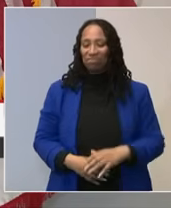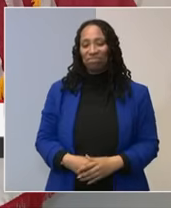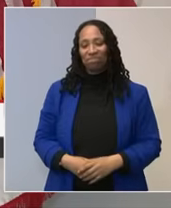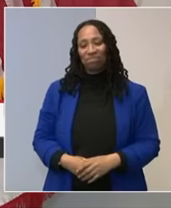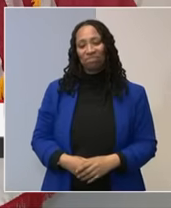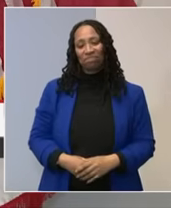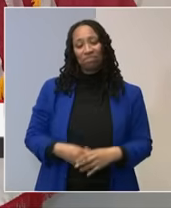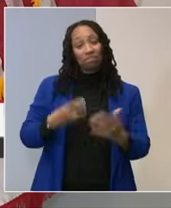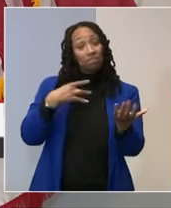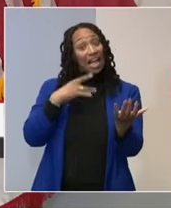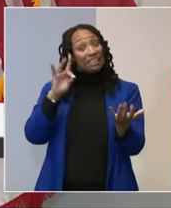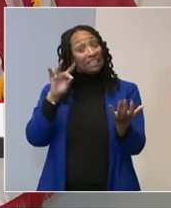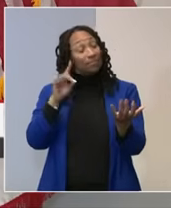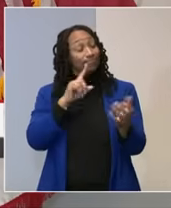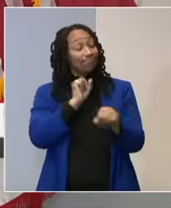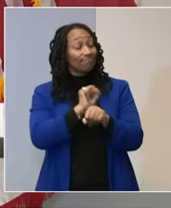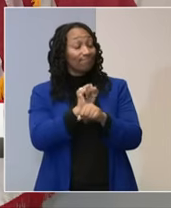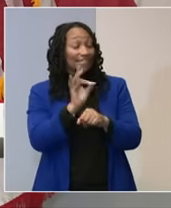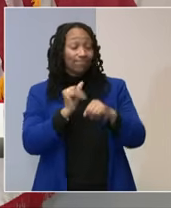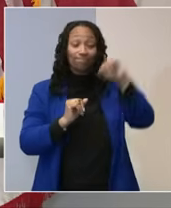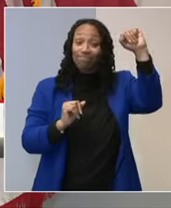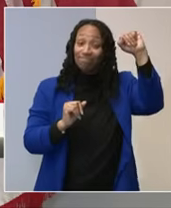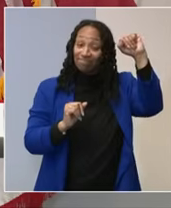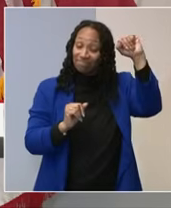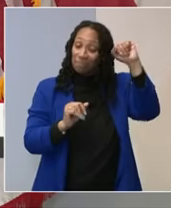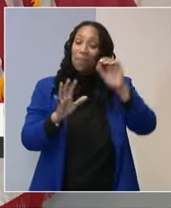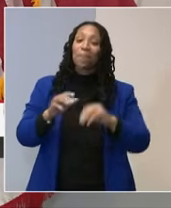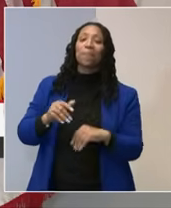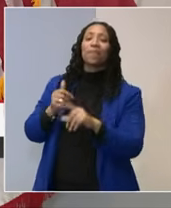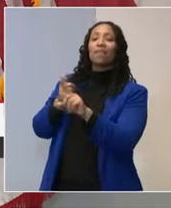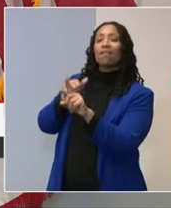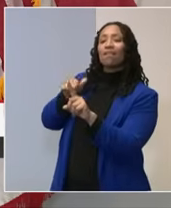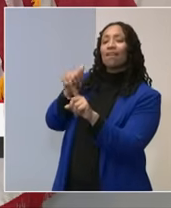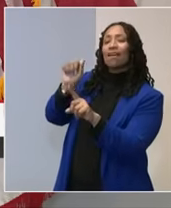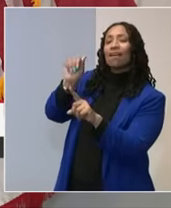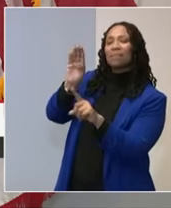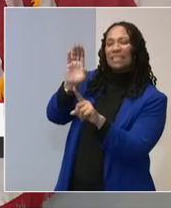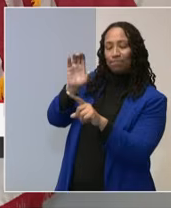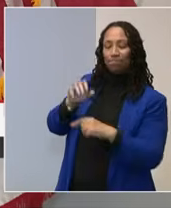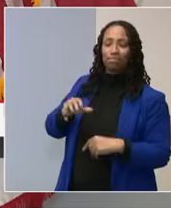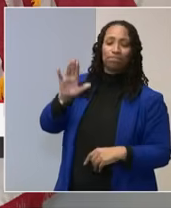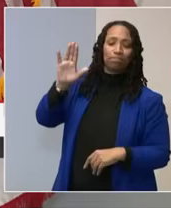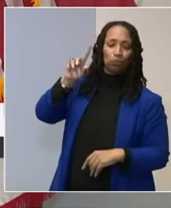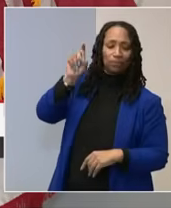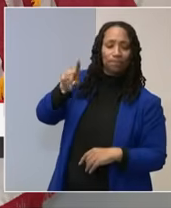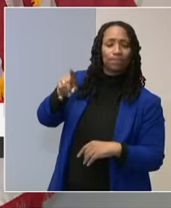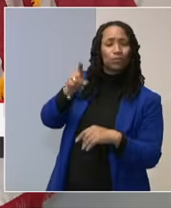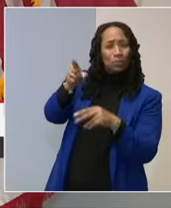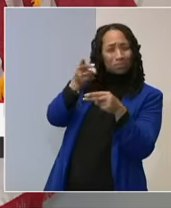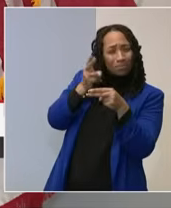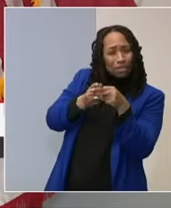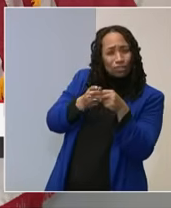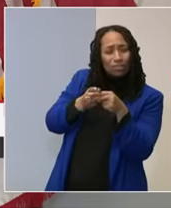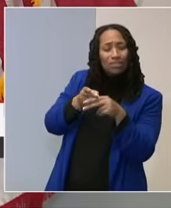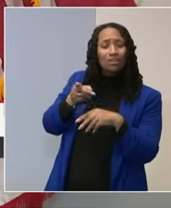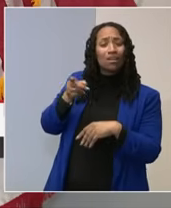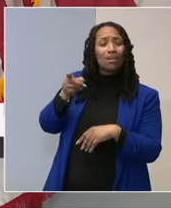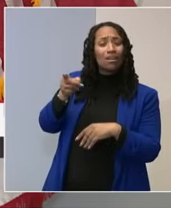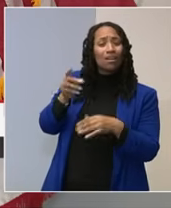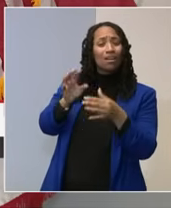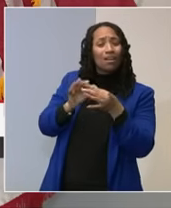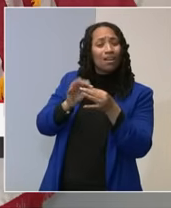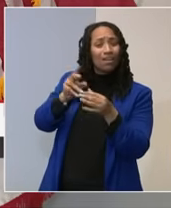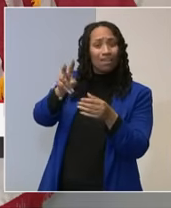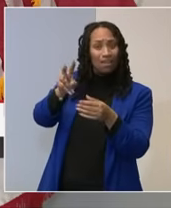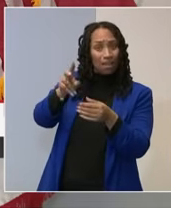Thank you, Mayor. Gary Grumbach with NBC News. You've mentioned that you've never lost an election. Do you have any interest in running for elected office again, or does your time in elected